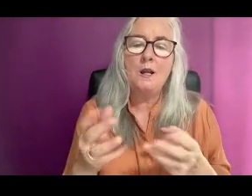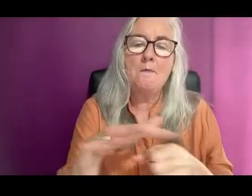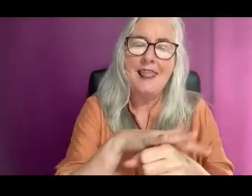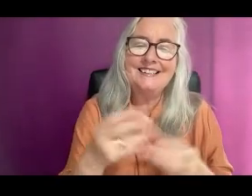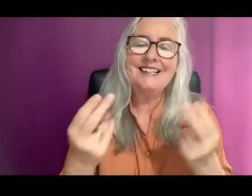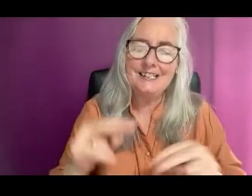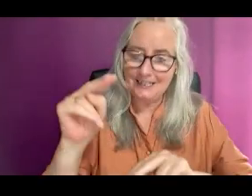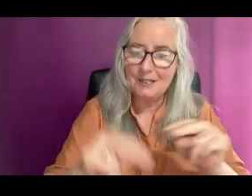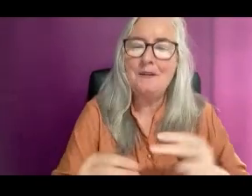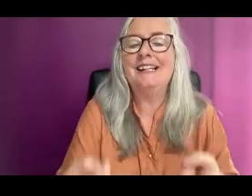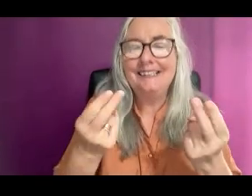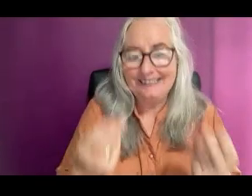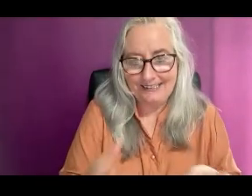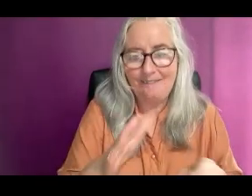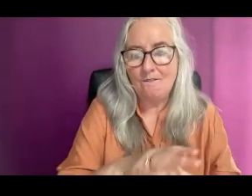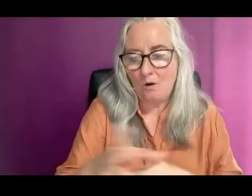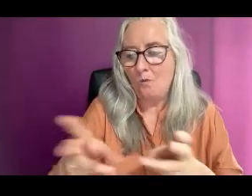workplace adaptation.